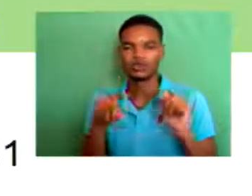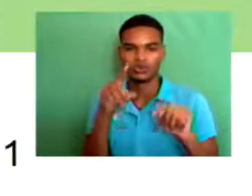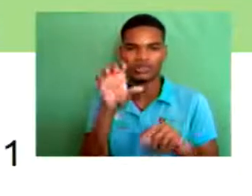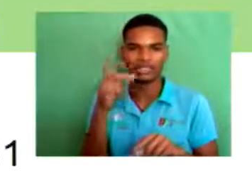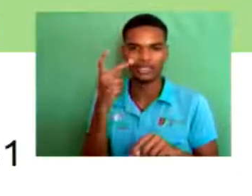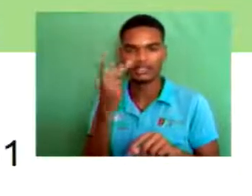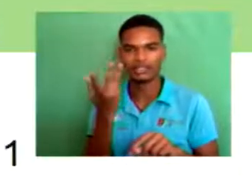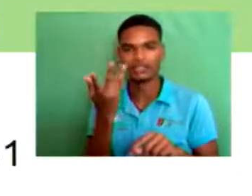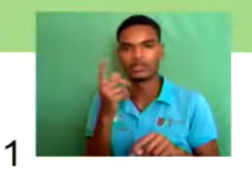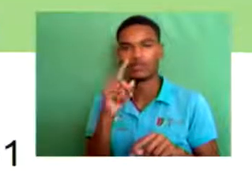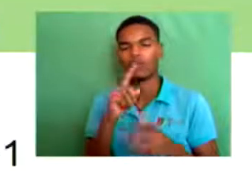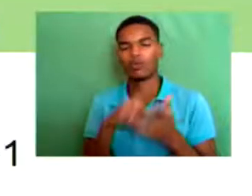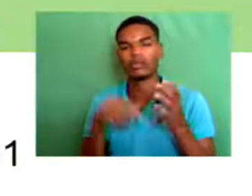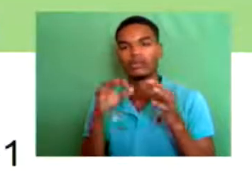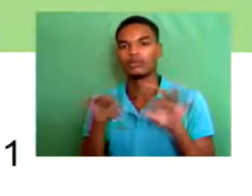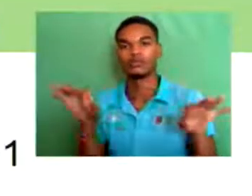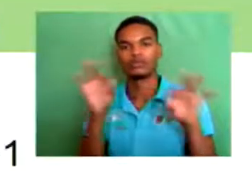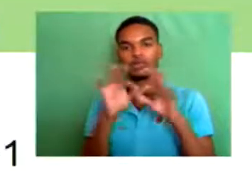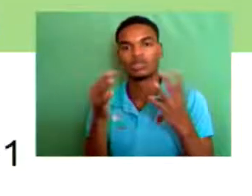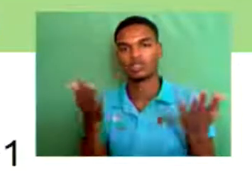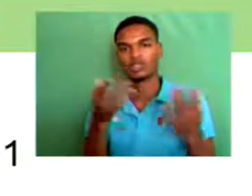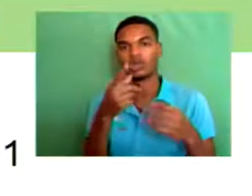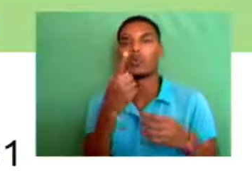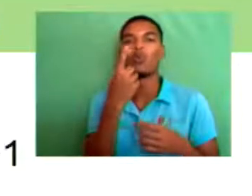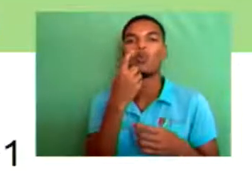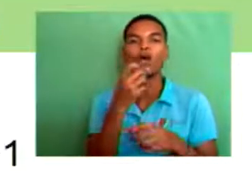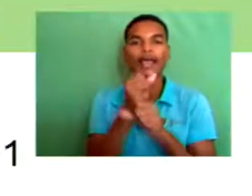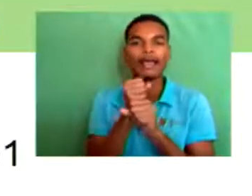the important ones here are who should get it, audience.